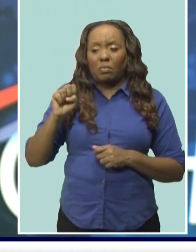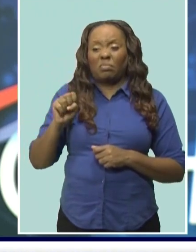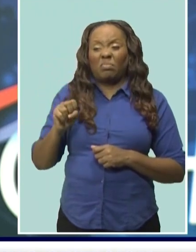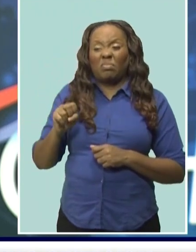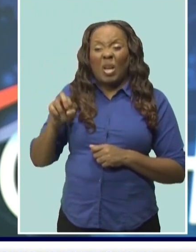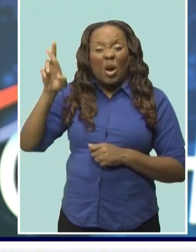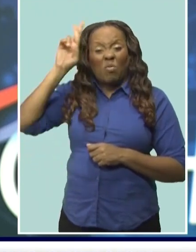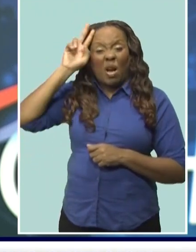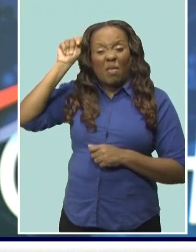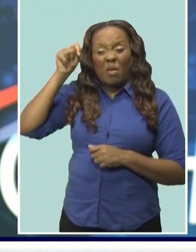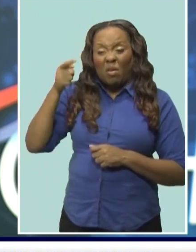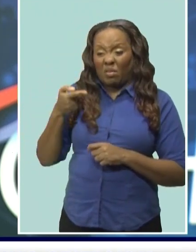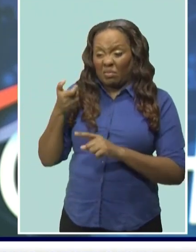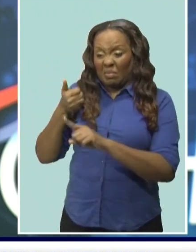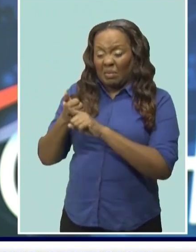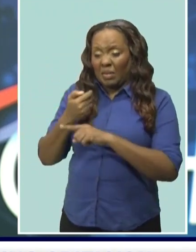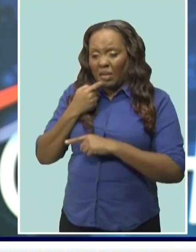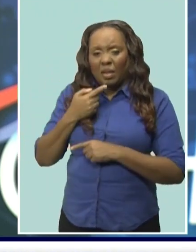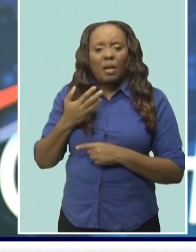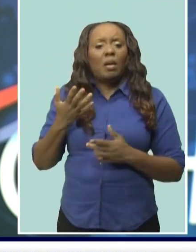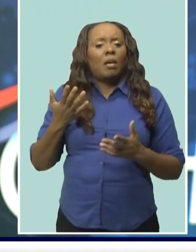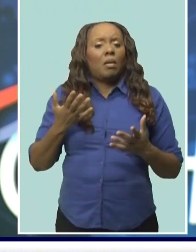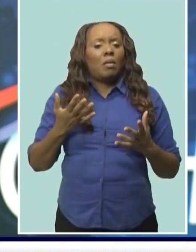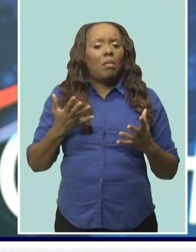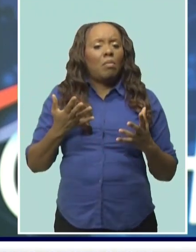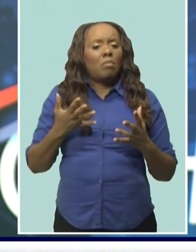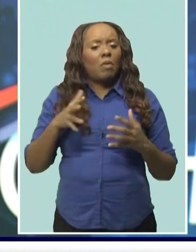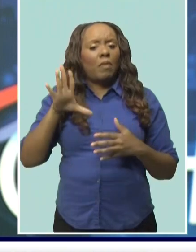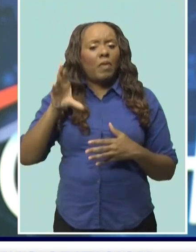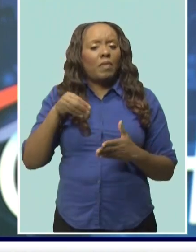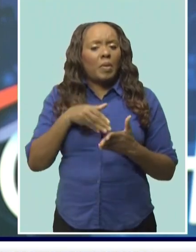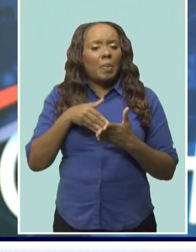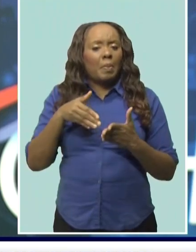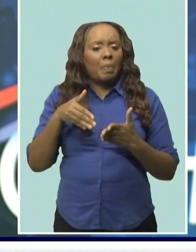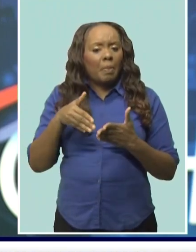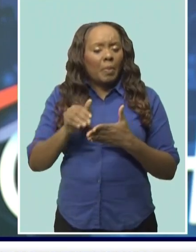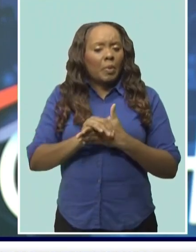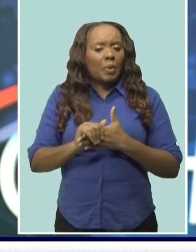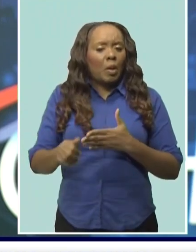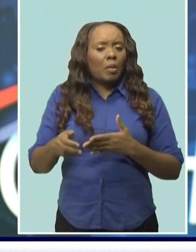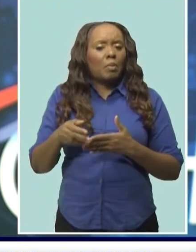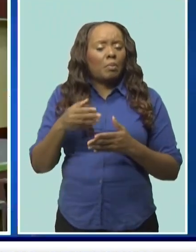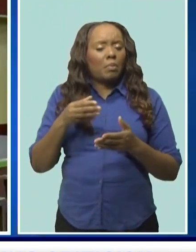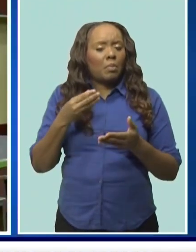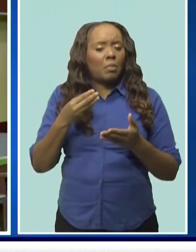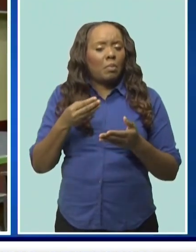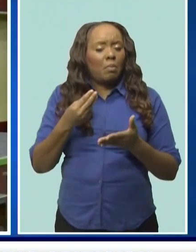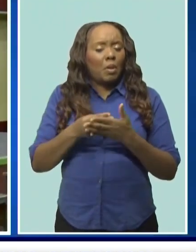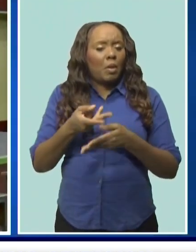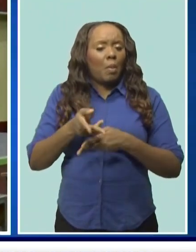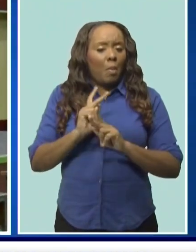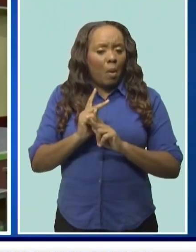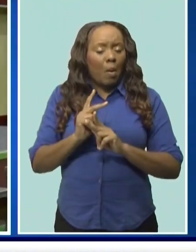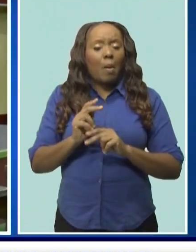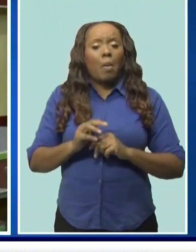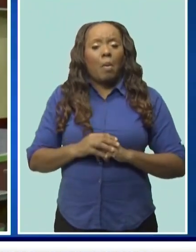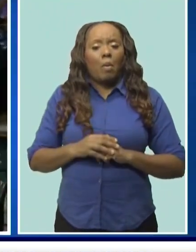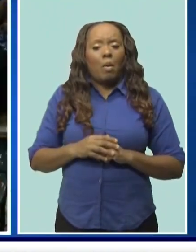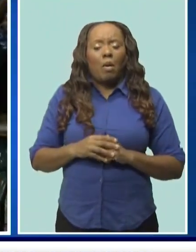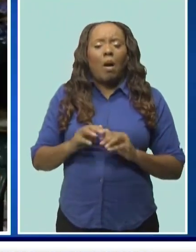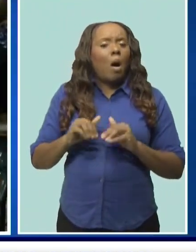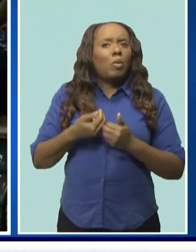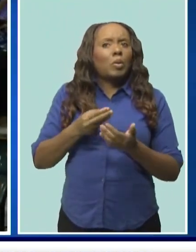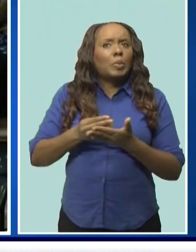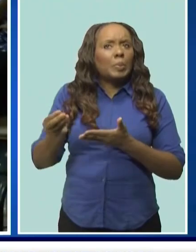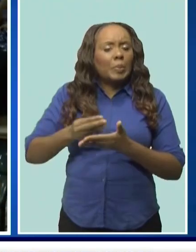$50 million loan from the Africa Export-Import Bank has been spent. Speaking during a Barbados Labour Party St. Michael's South Branch